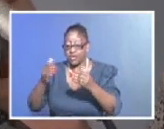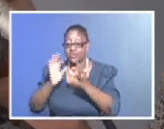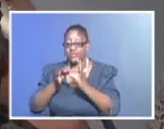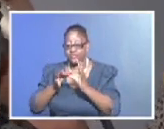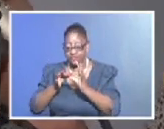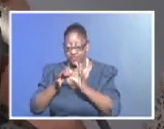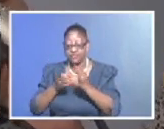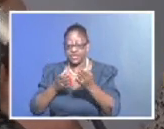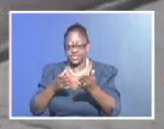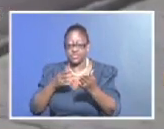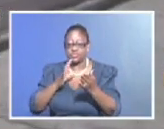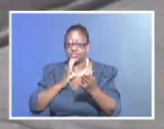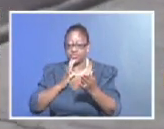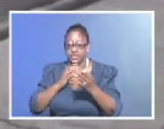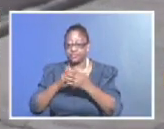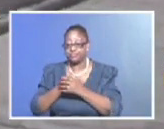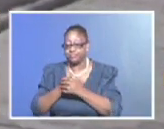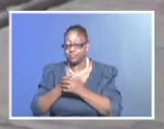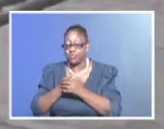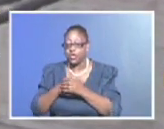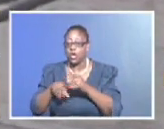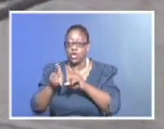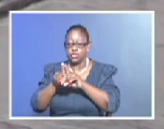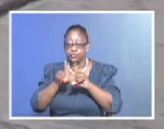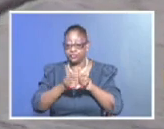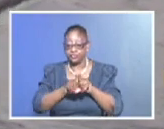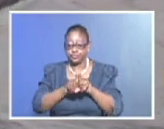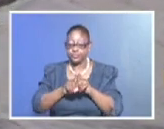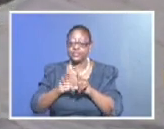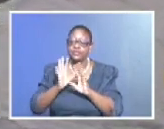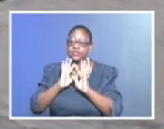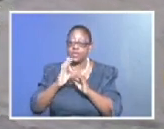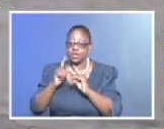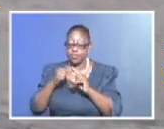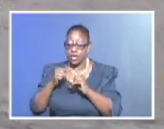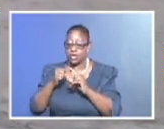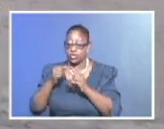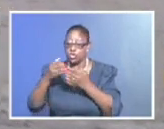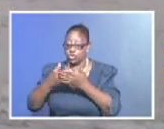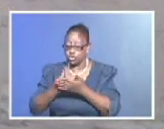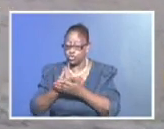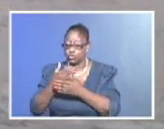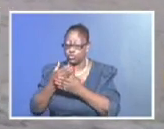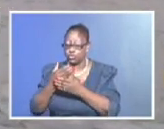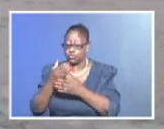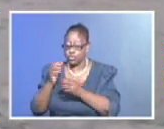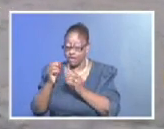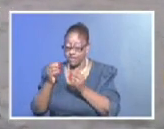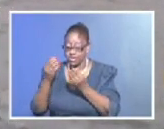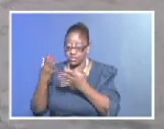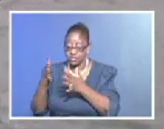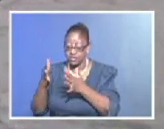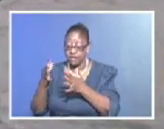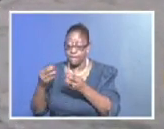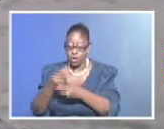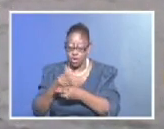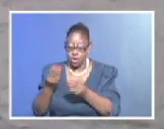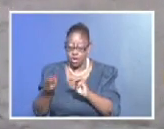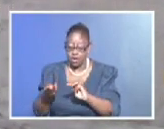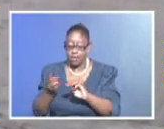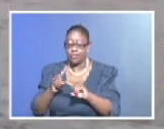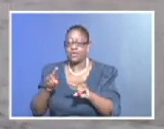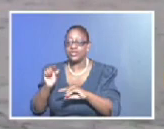for the morgue as we speak. Well, Dr. Darville explained upgrades to Grand Bahama's Rand Memorial Hospital's morgue as